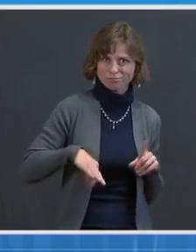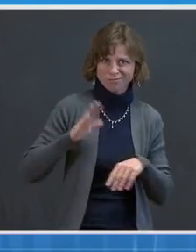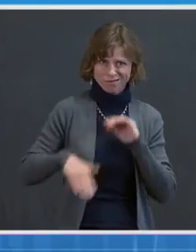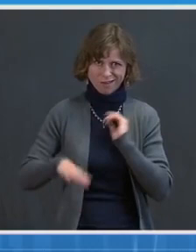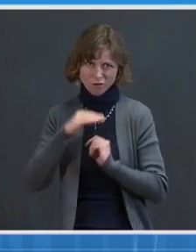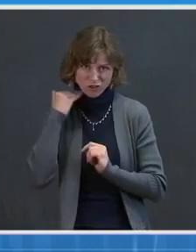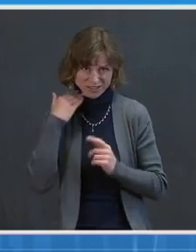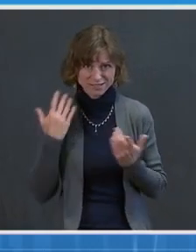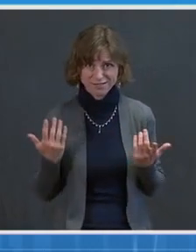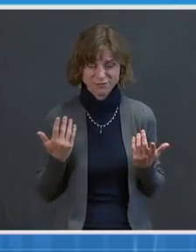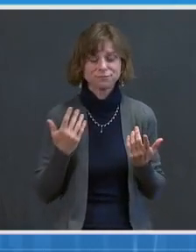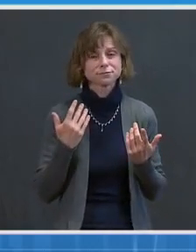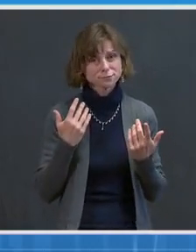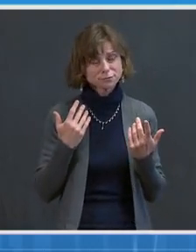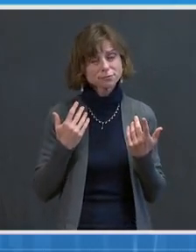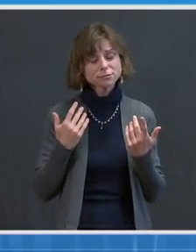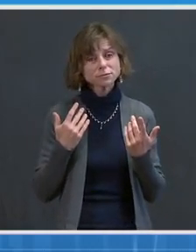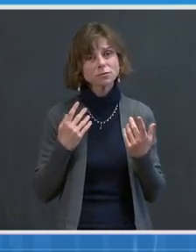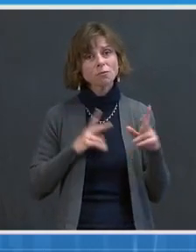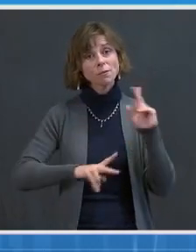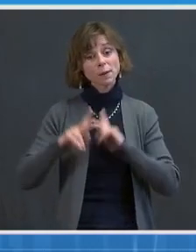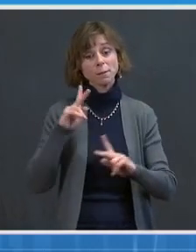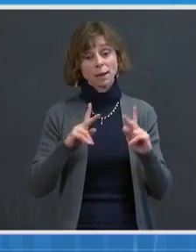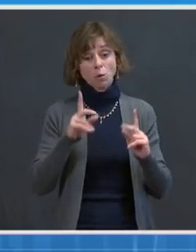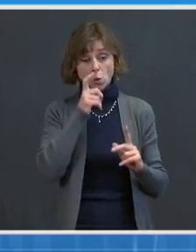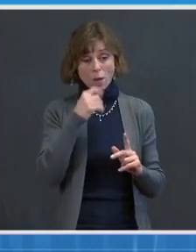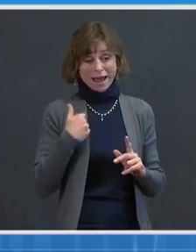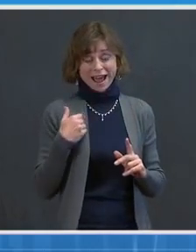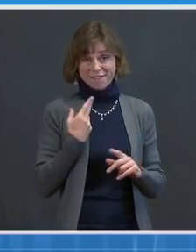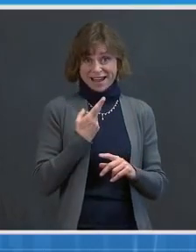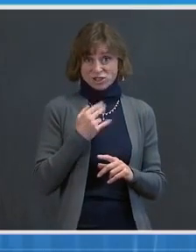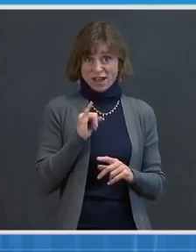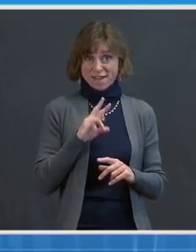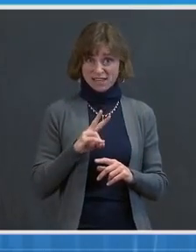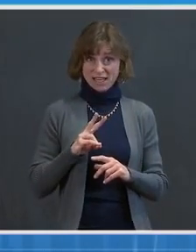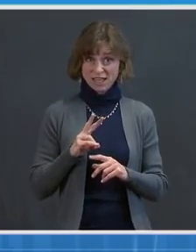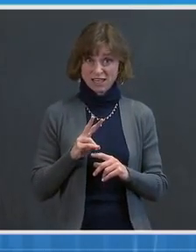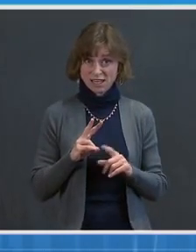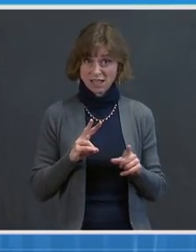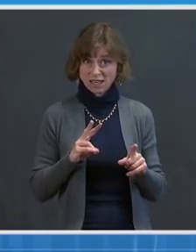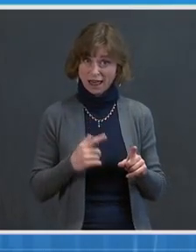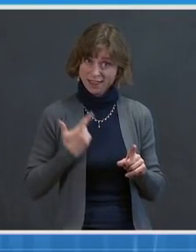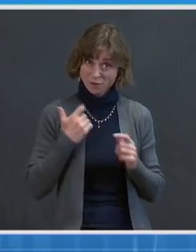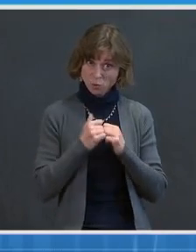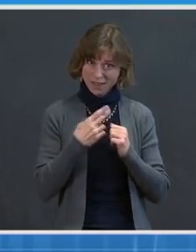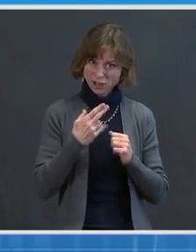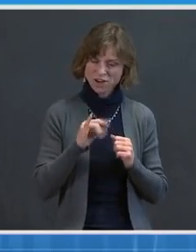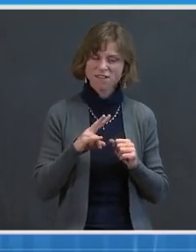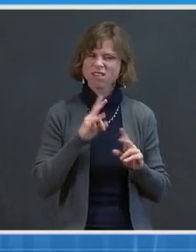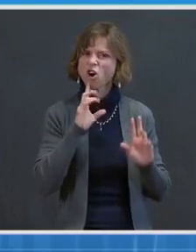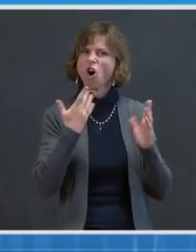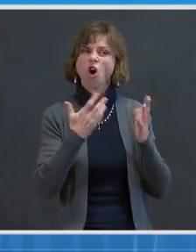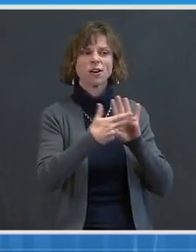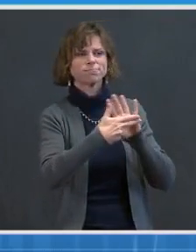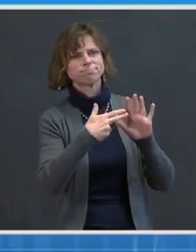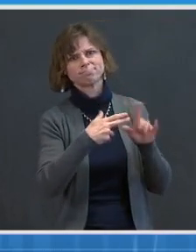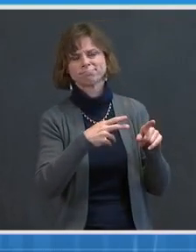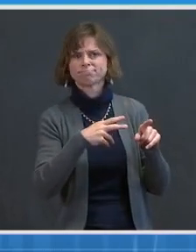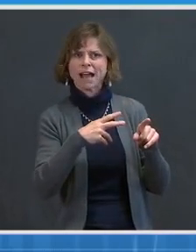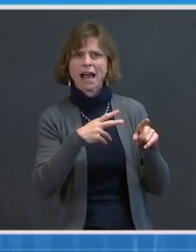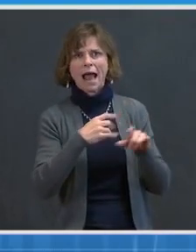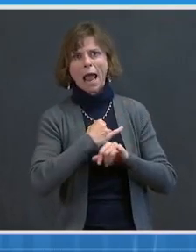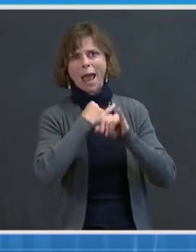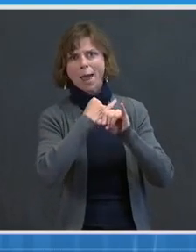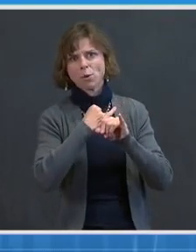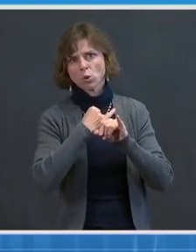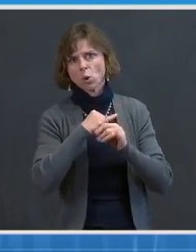with HIV, persons living with HIV, are often considered to be immunocompromised, many of them, in fact,